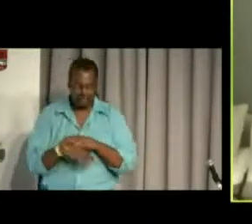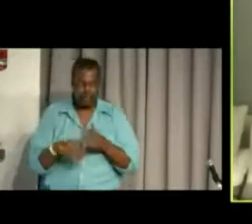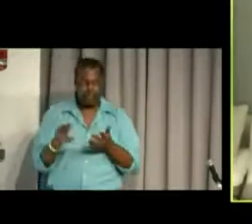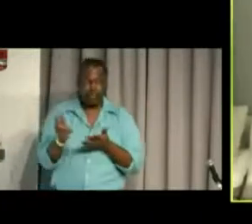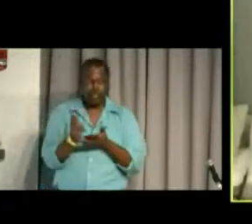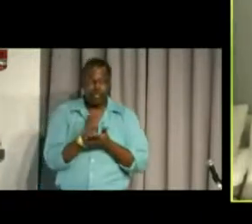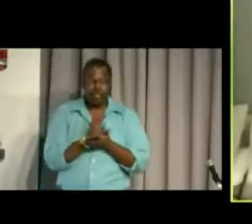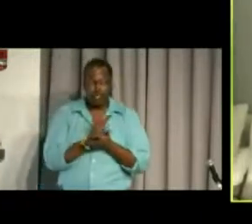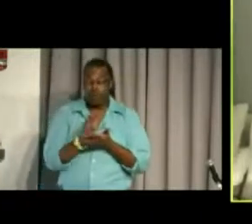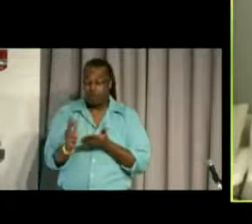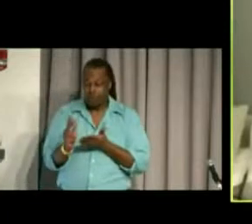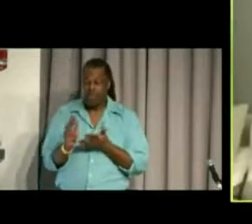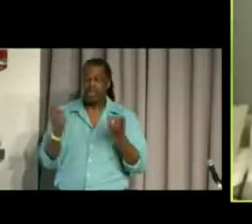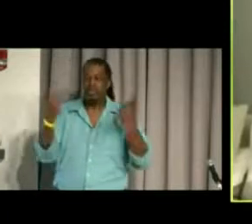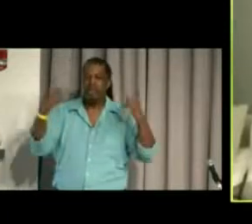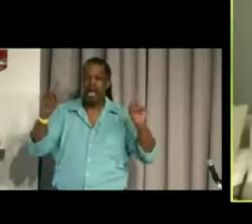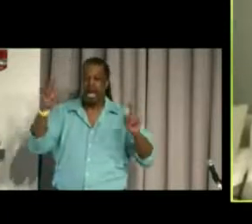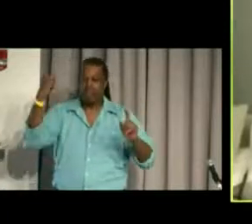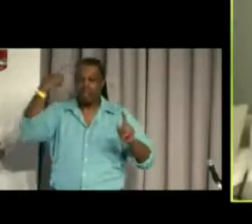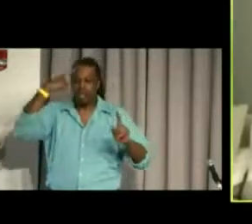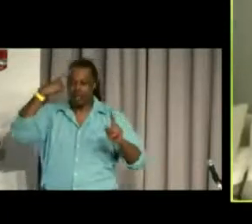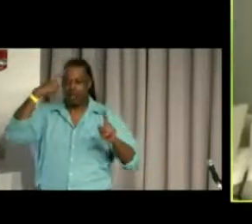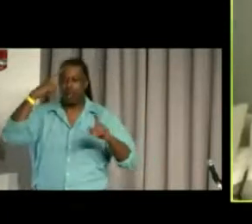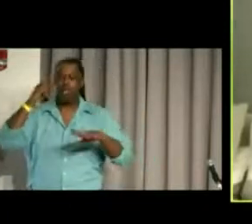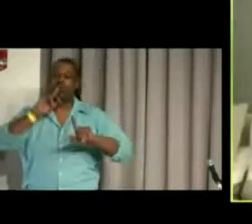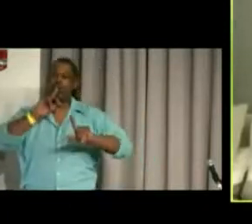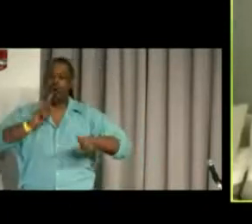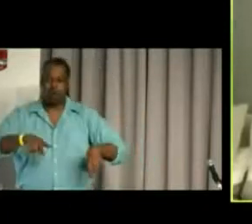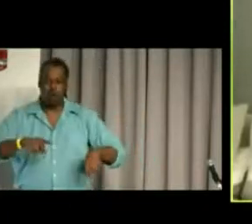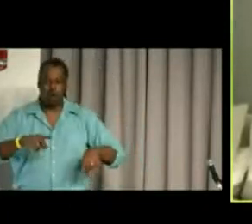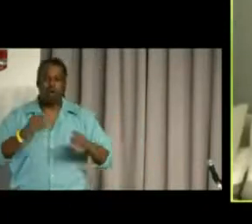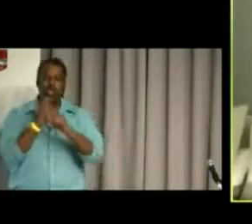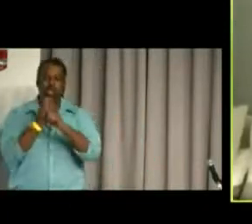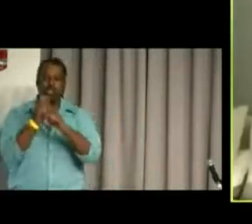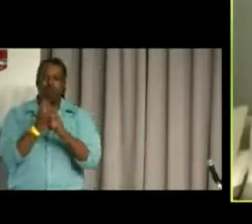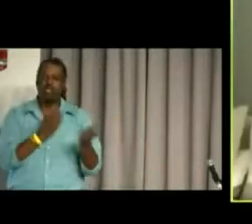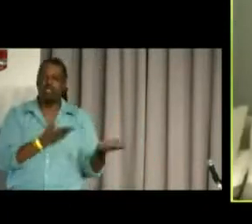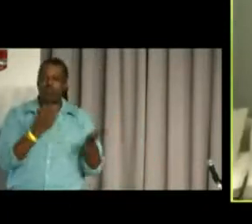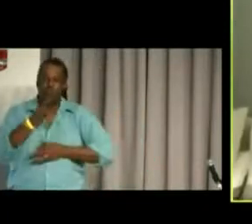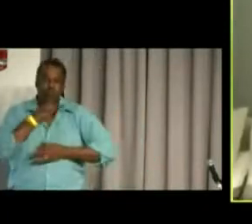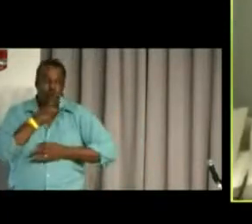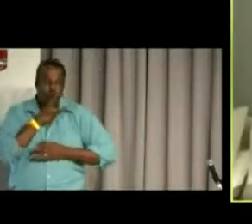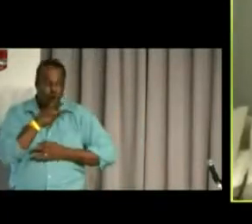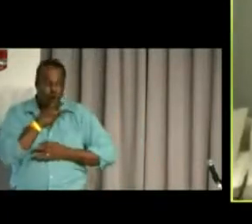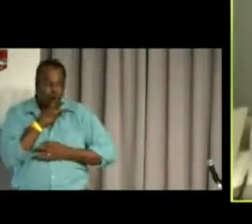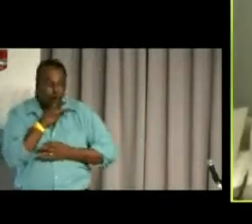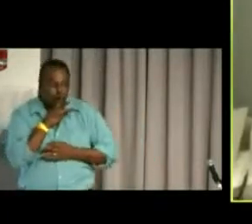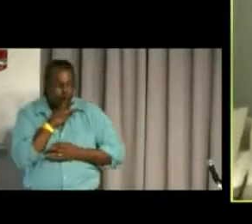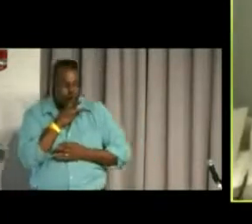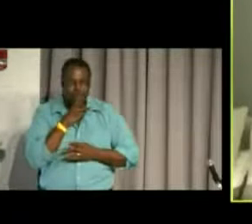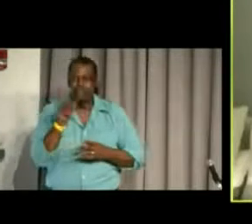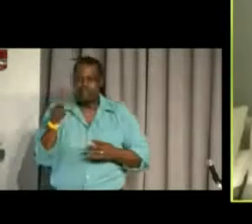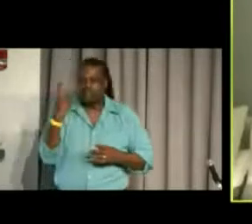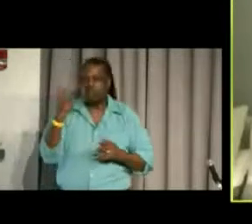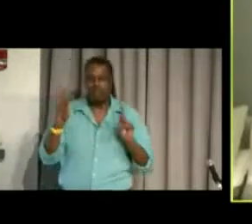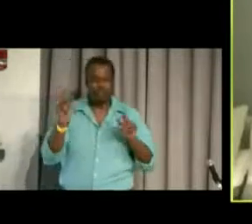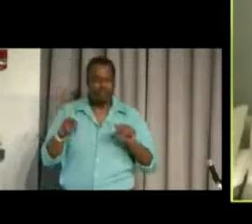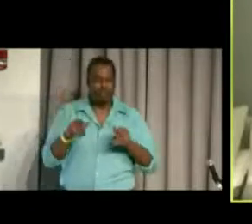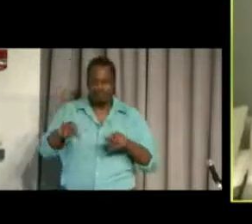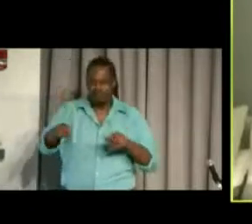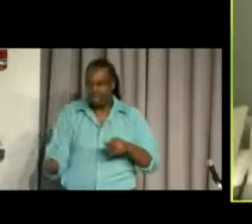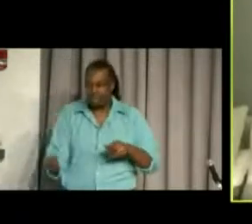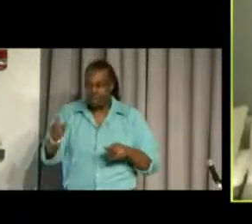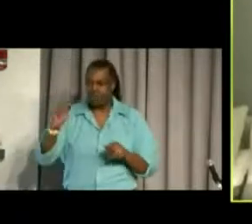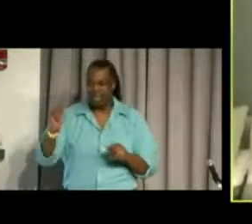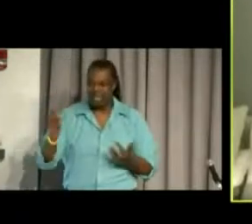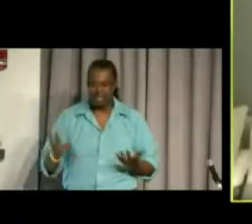the governor finally brought in trucks to help bring potable water so people could just flush their toilets, water so